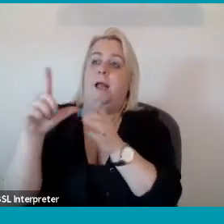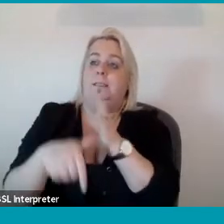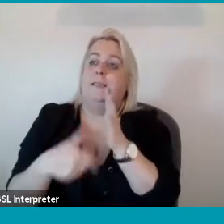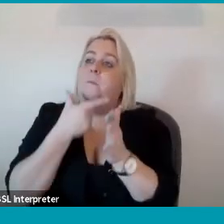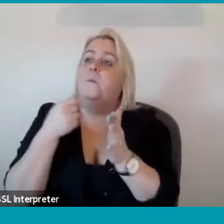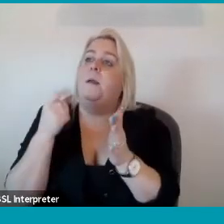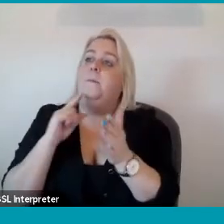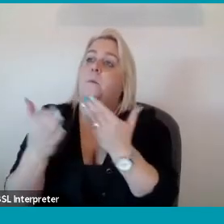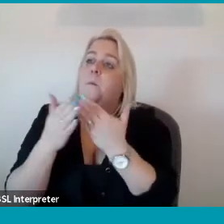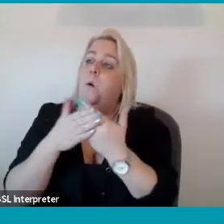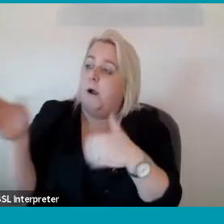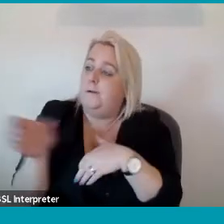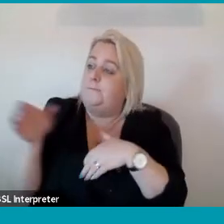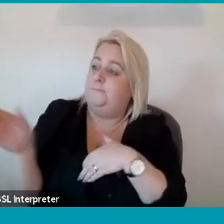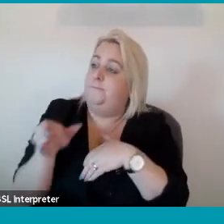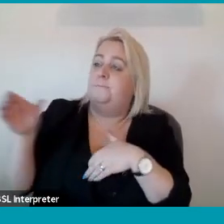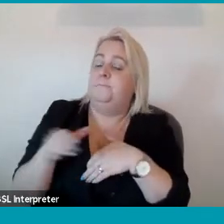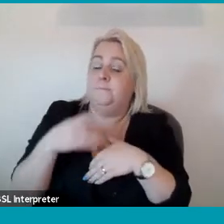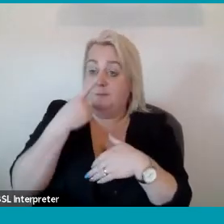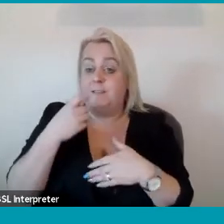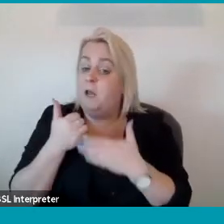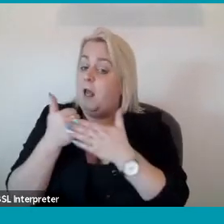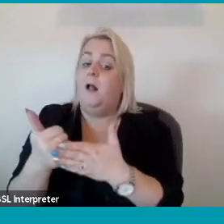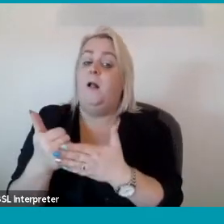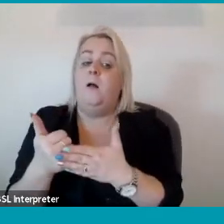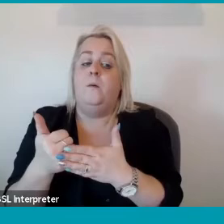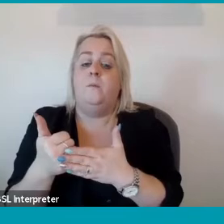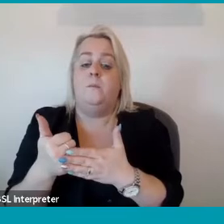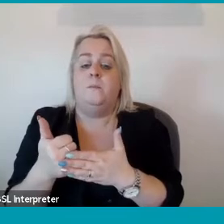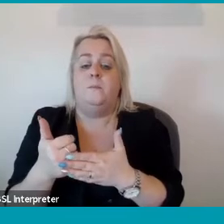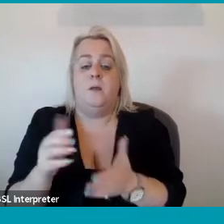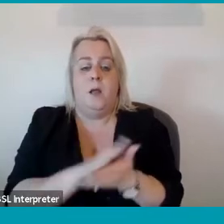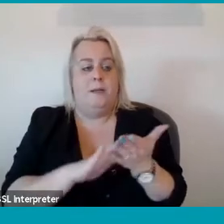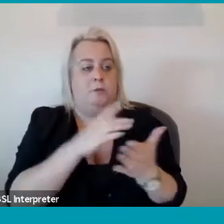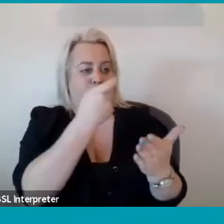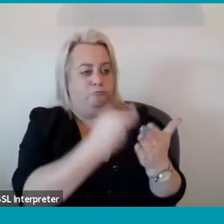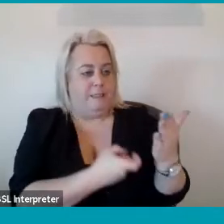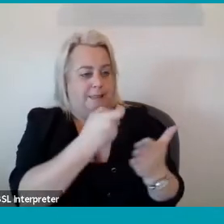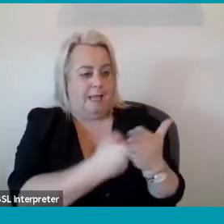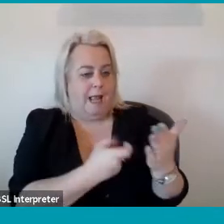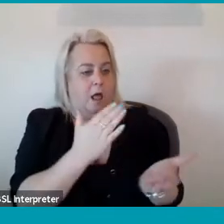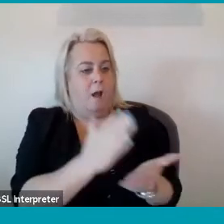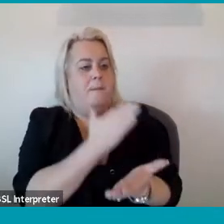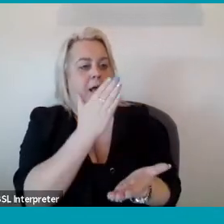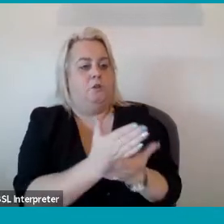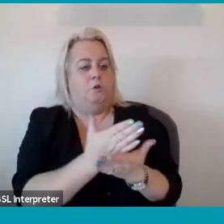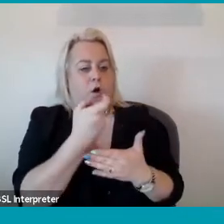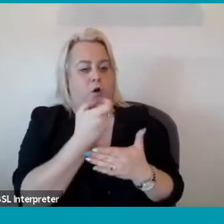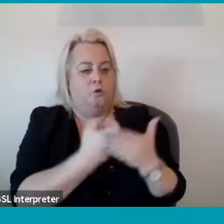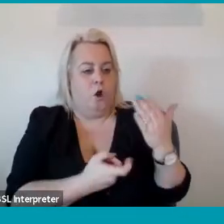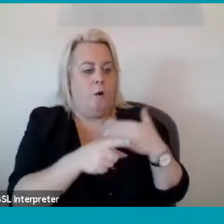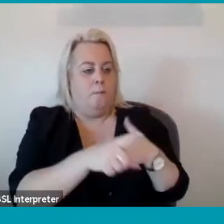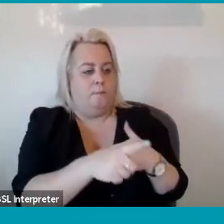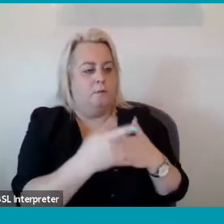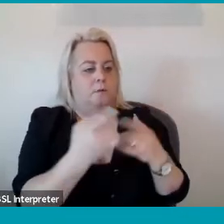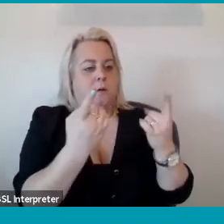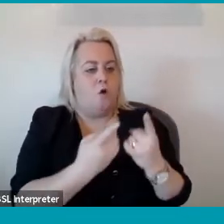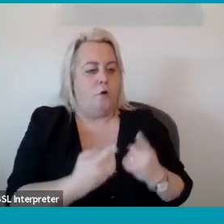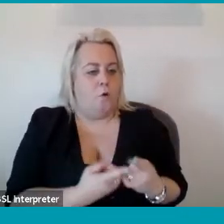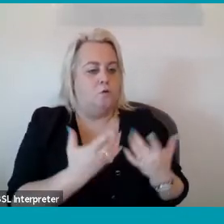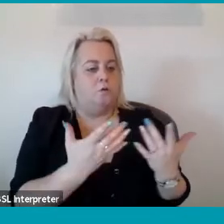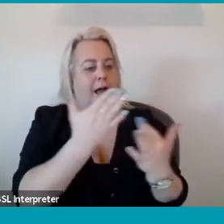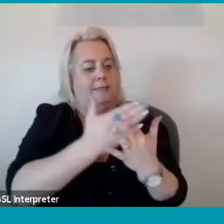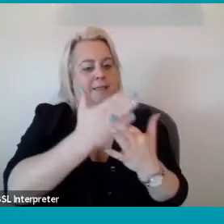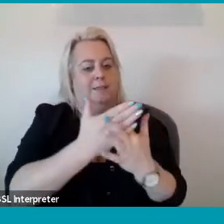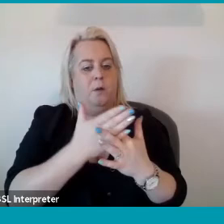better. So whether we're talking about, I don't know, a retailer making sure that shops and goods are accessible to